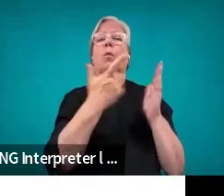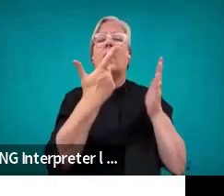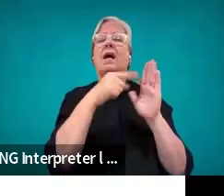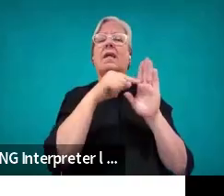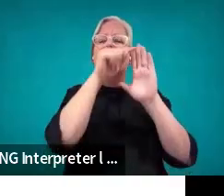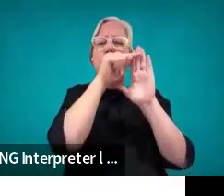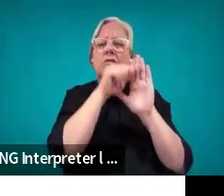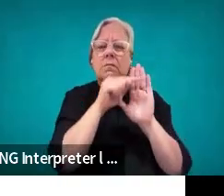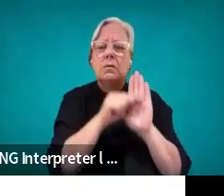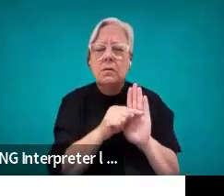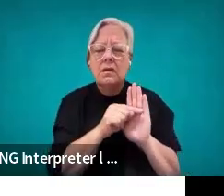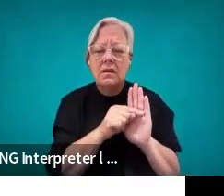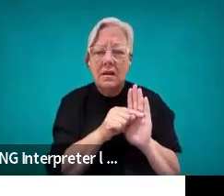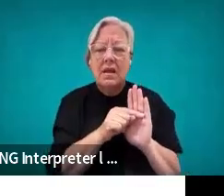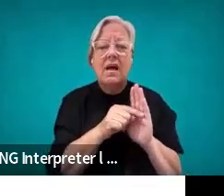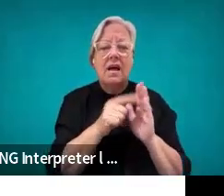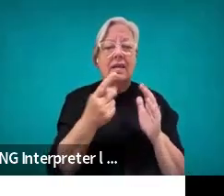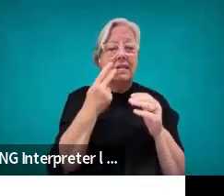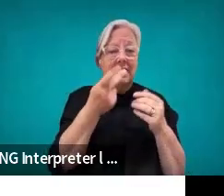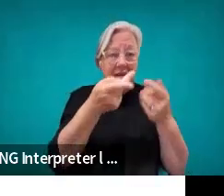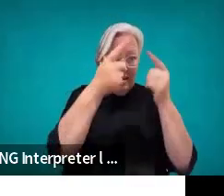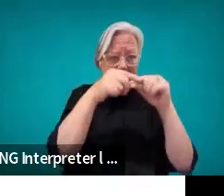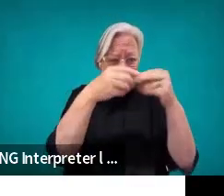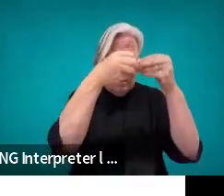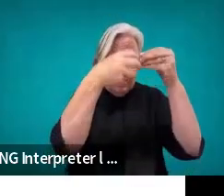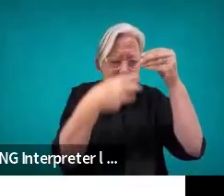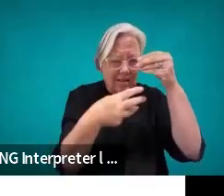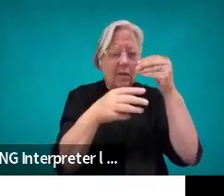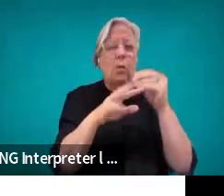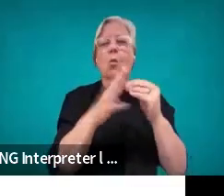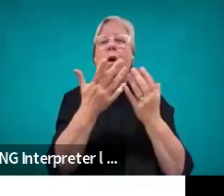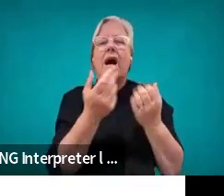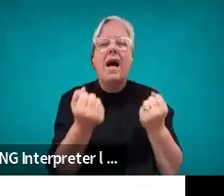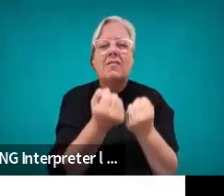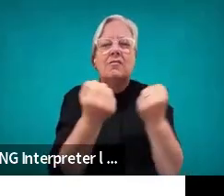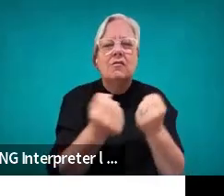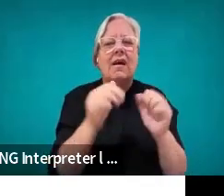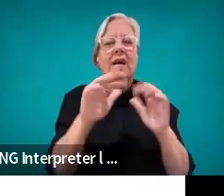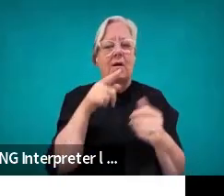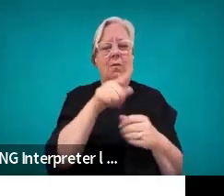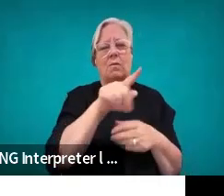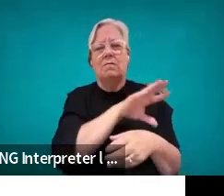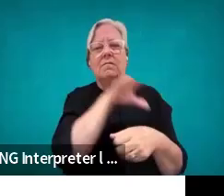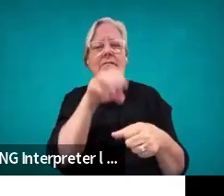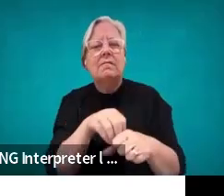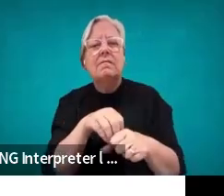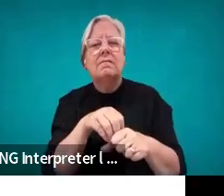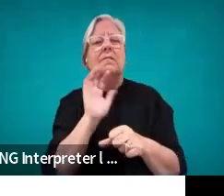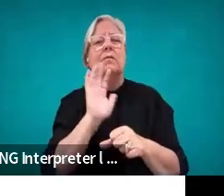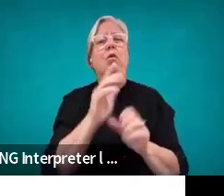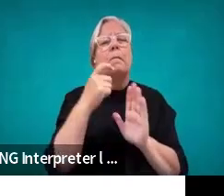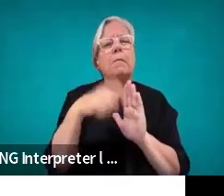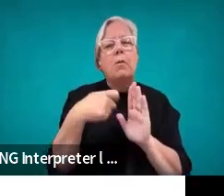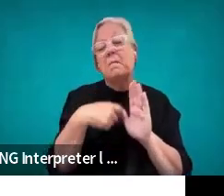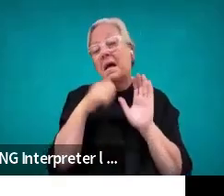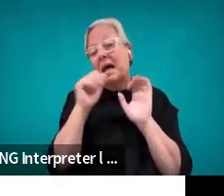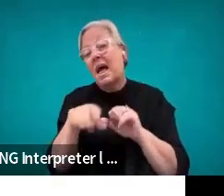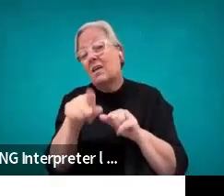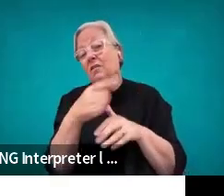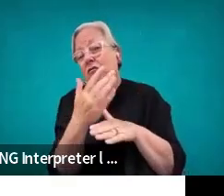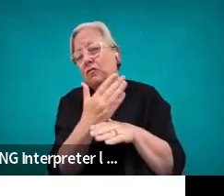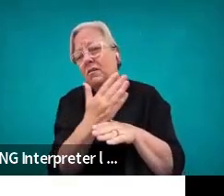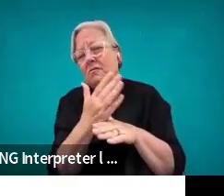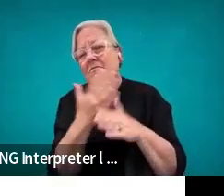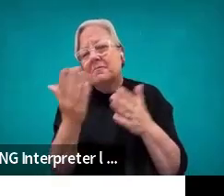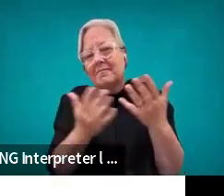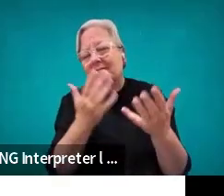are key actions and key examples of how they can be incorporated into programming. If you want, I can share with you the full document. It's